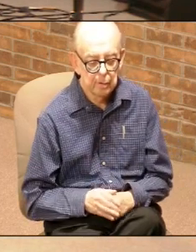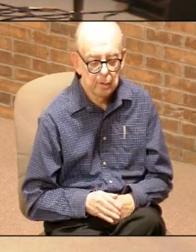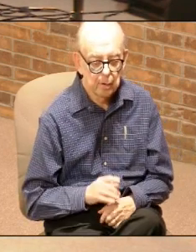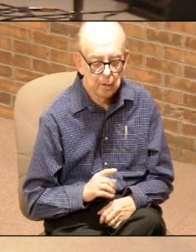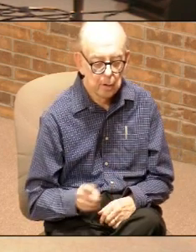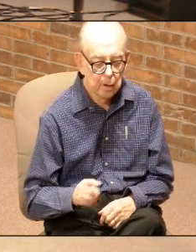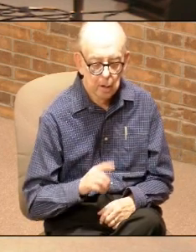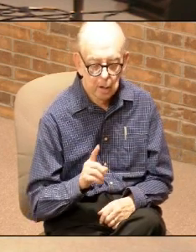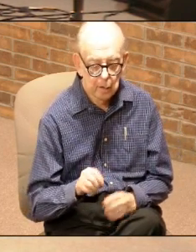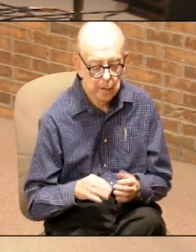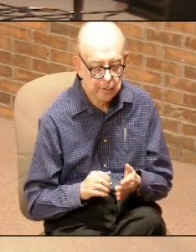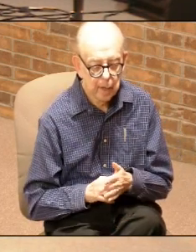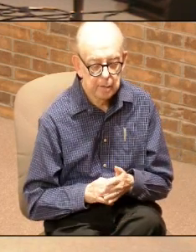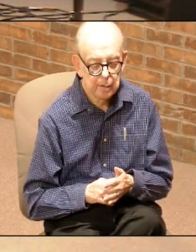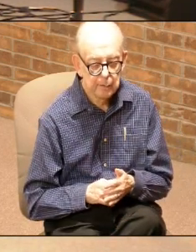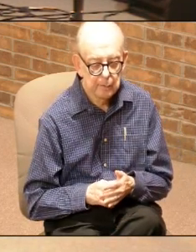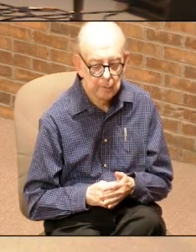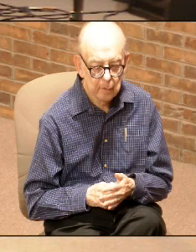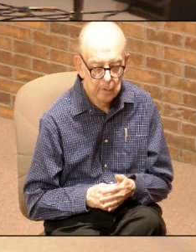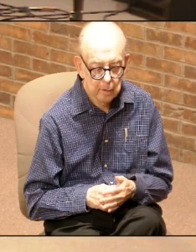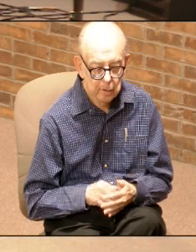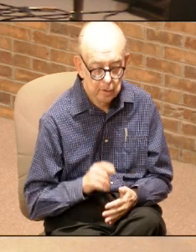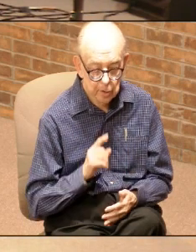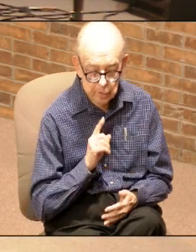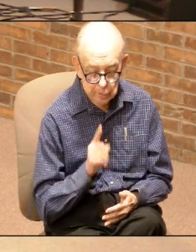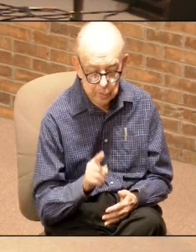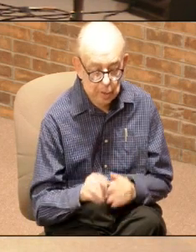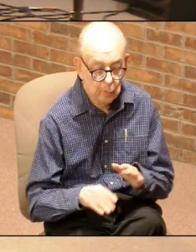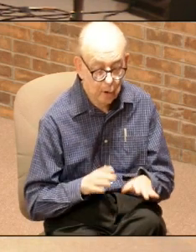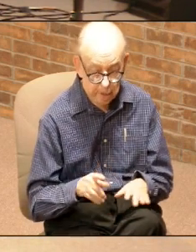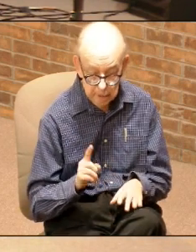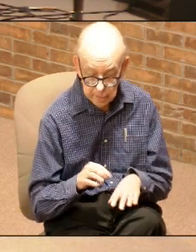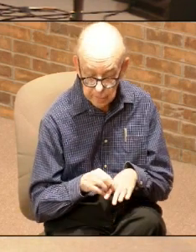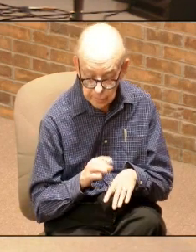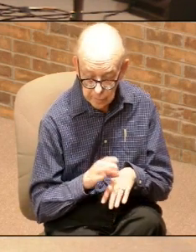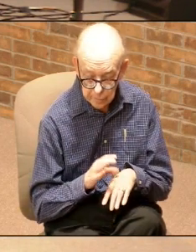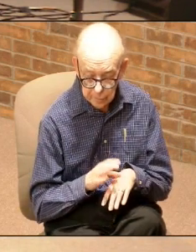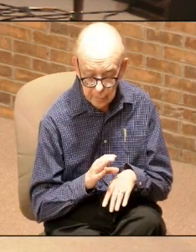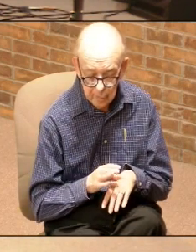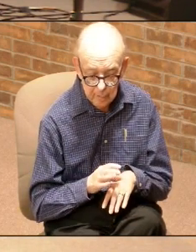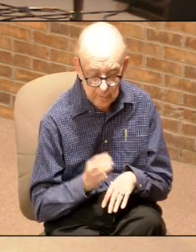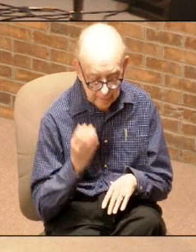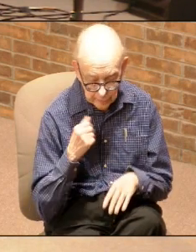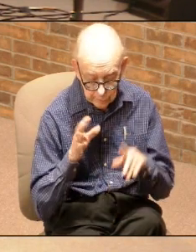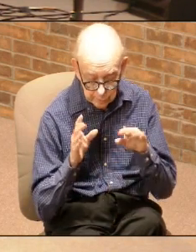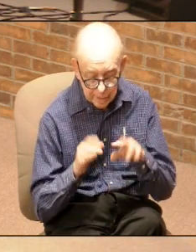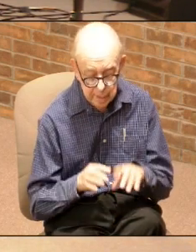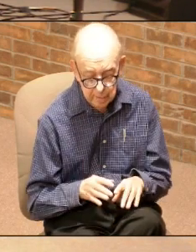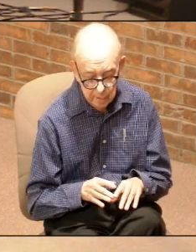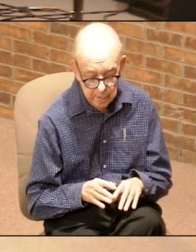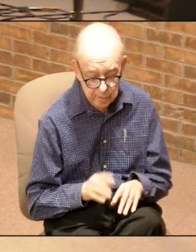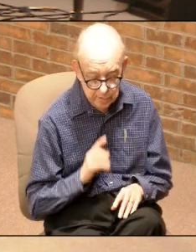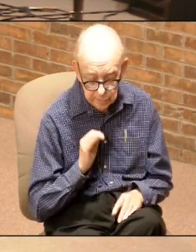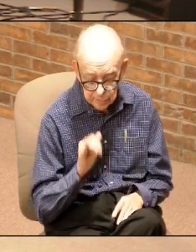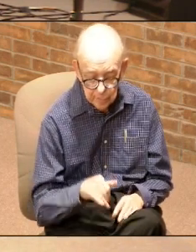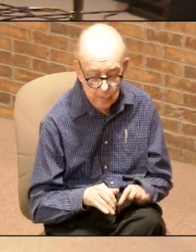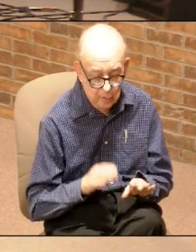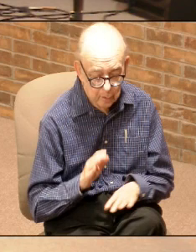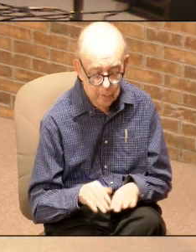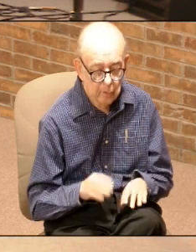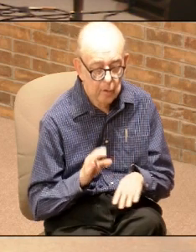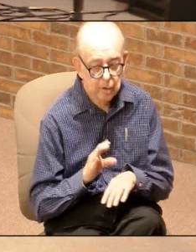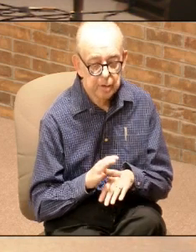There was no question about it. You were walking to church. If it was raining, you were walking